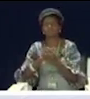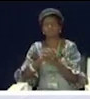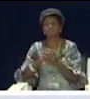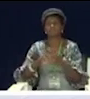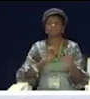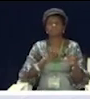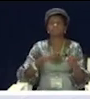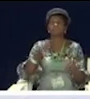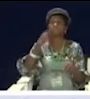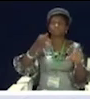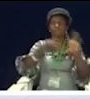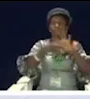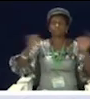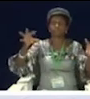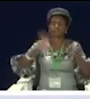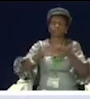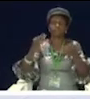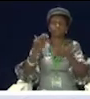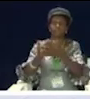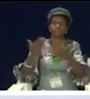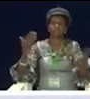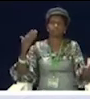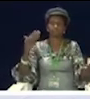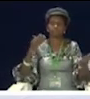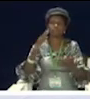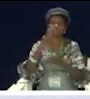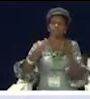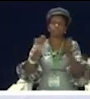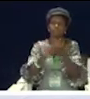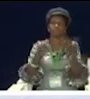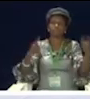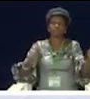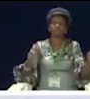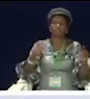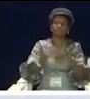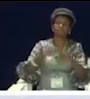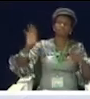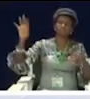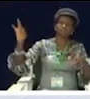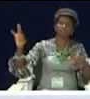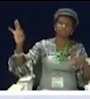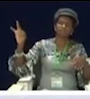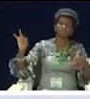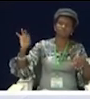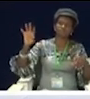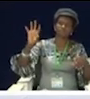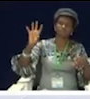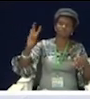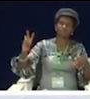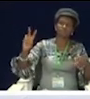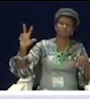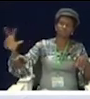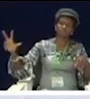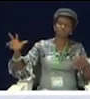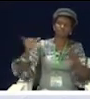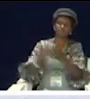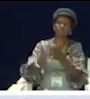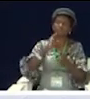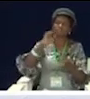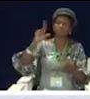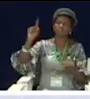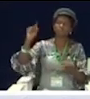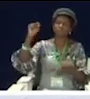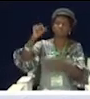I've told a story before, something that happened in 1963. That was 20 years before I became